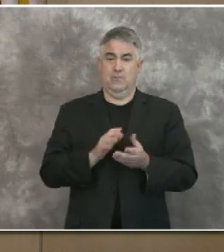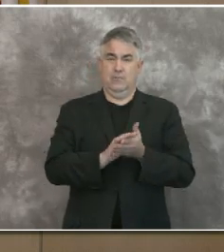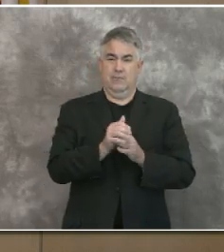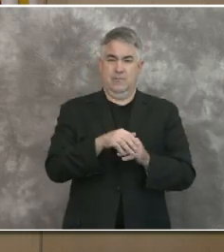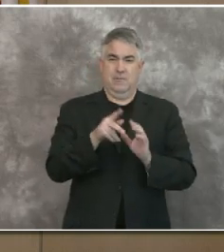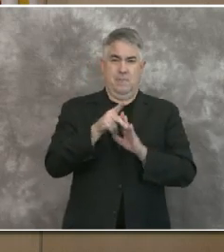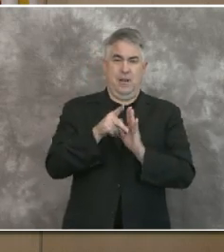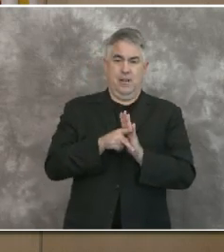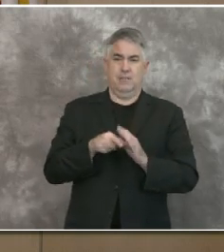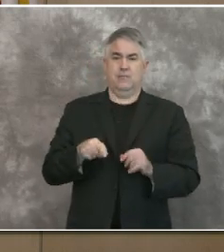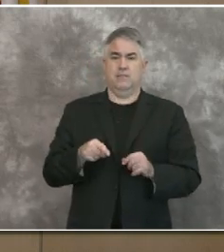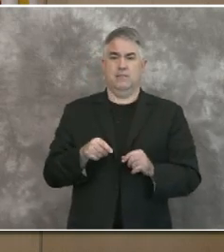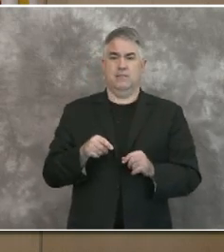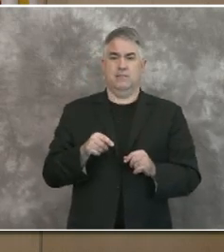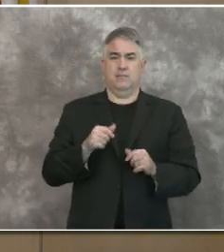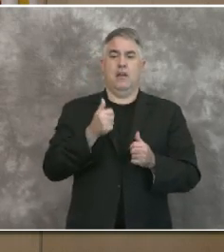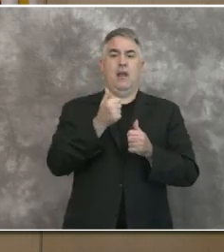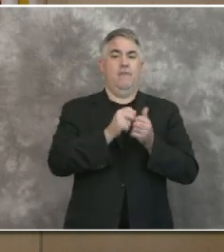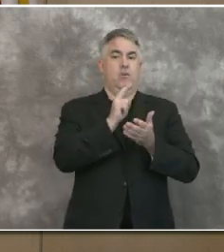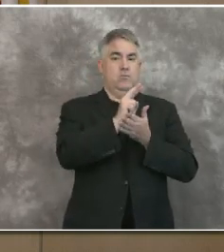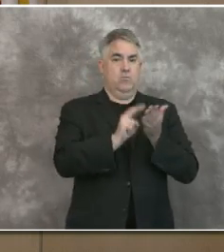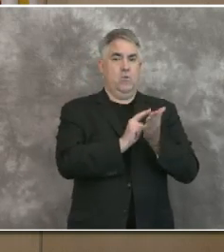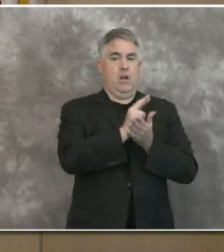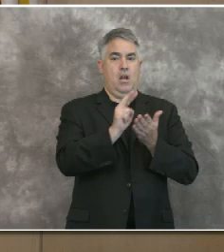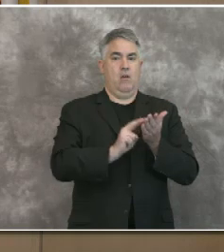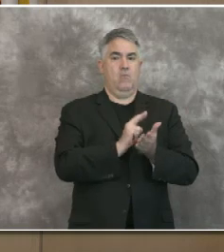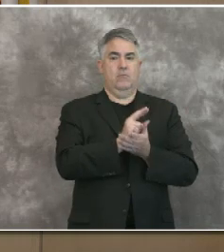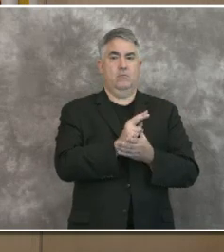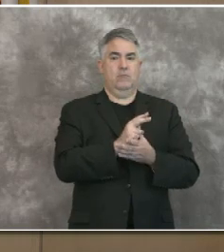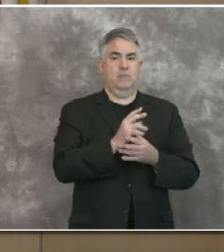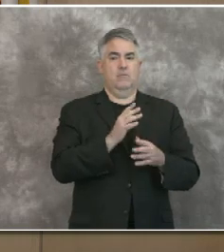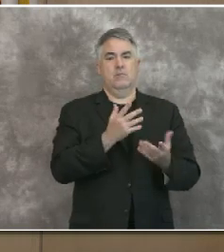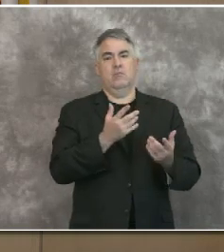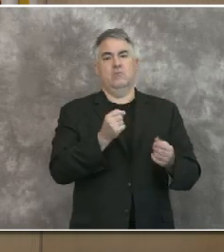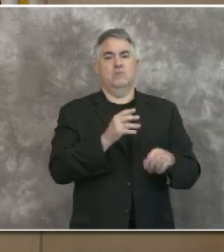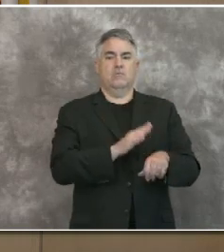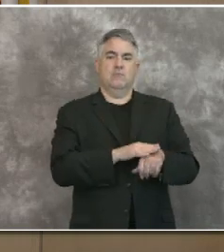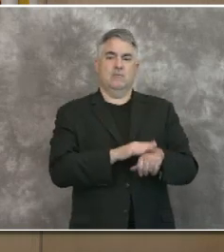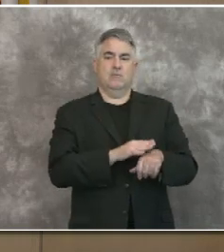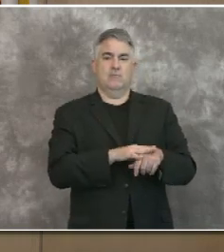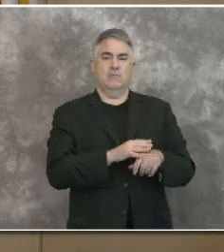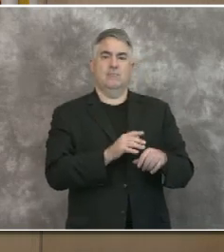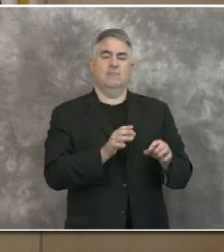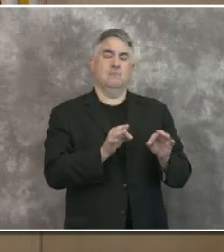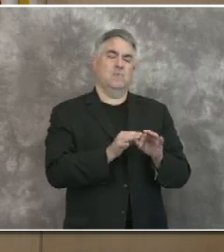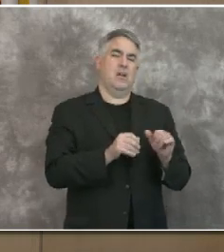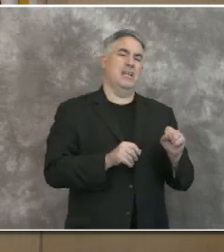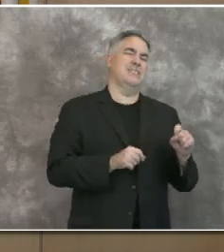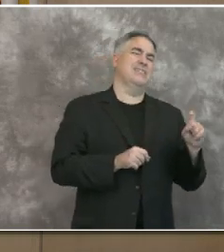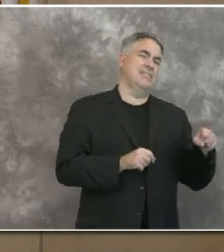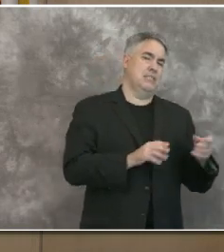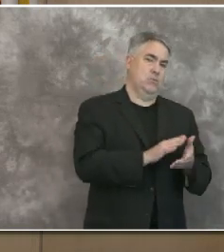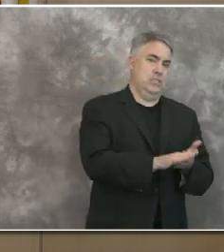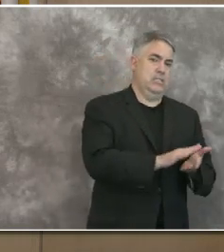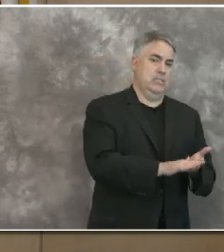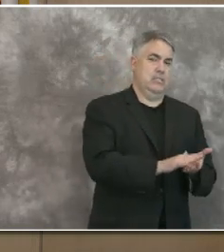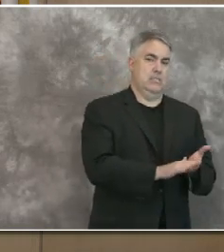every 2 hours, but there is a caveat, as needed. So again, it's based on the frequency of